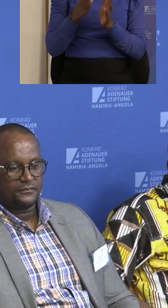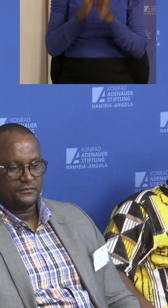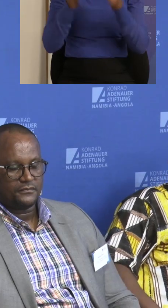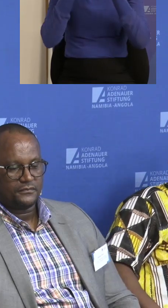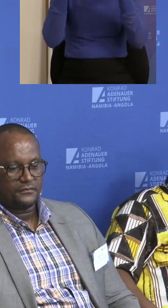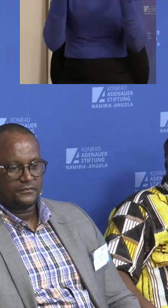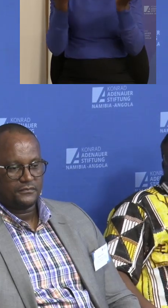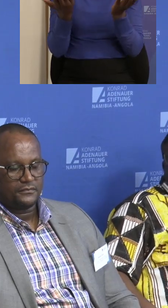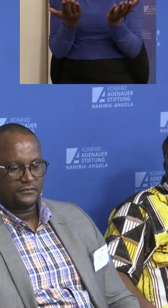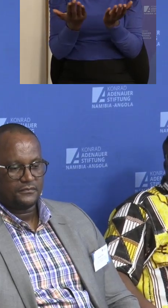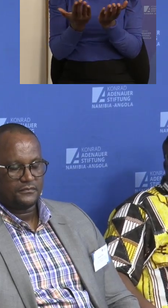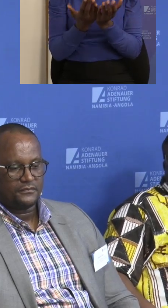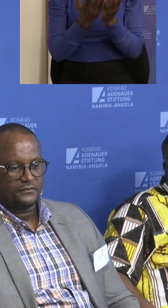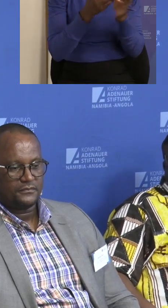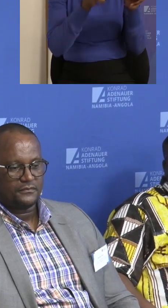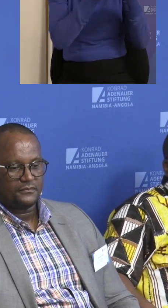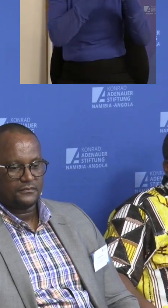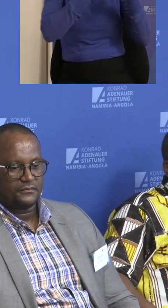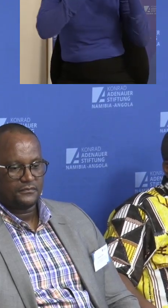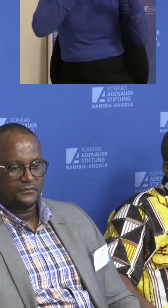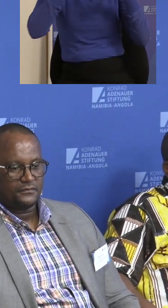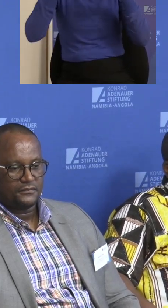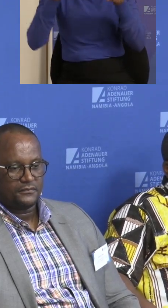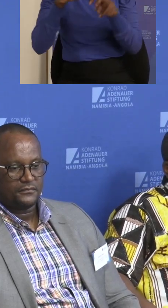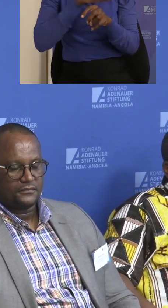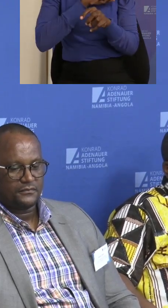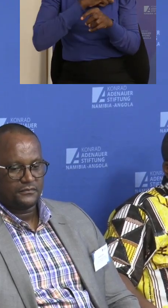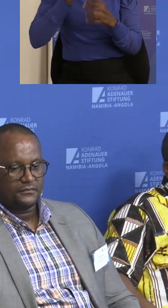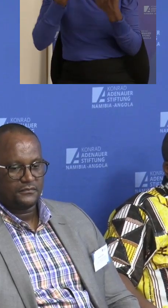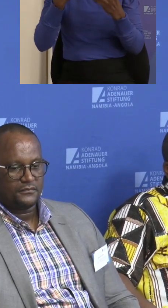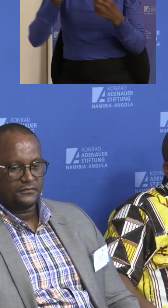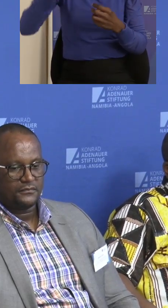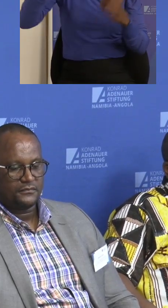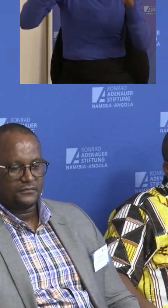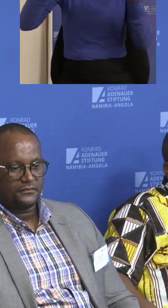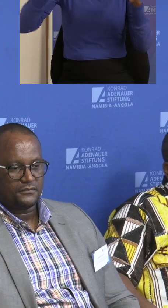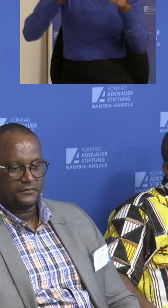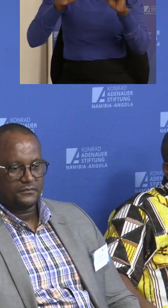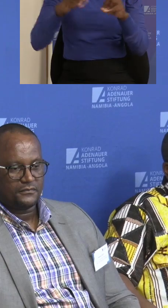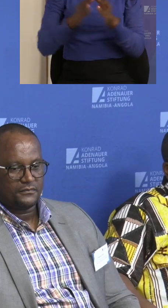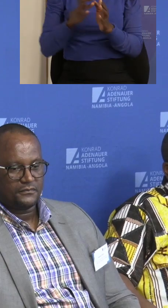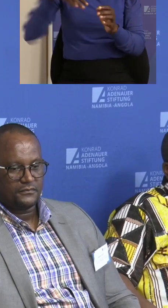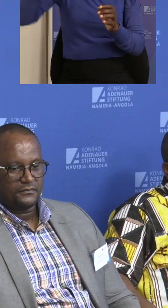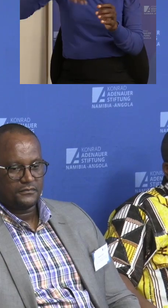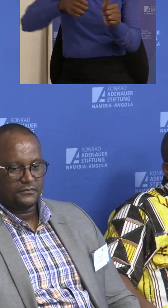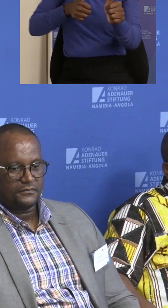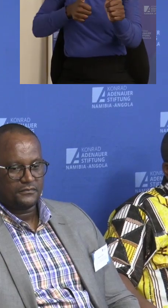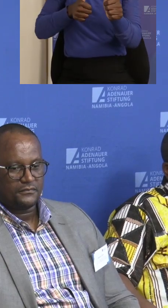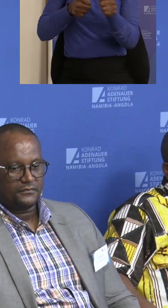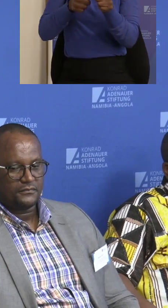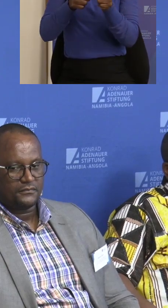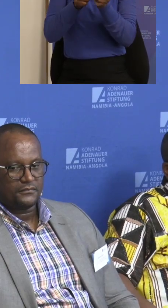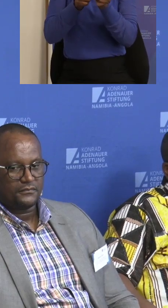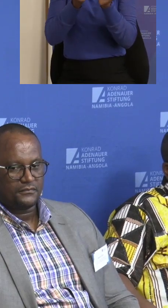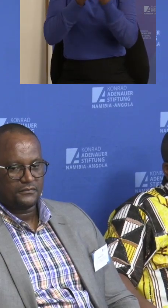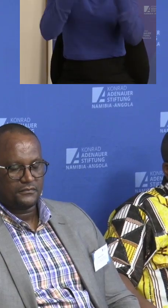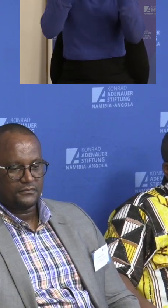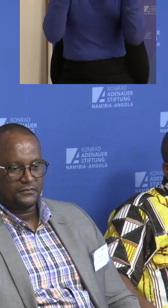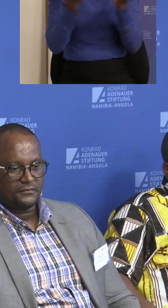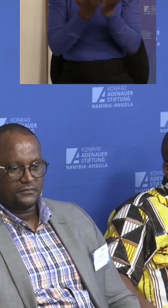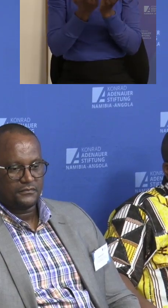world that requires a high standard of education. Namibia has to compete globally in